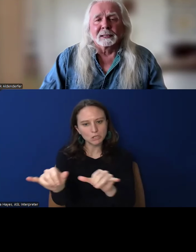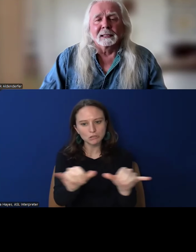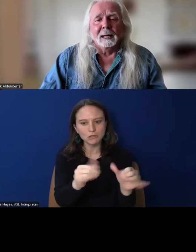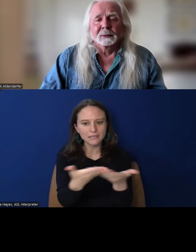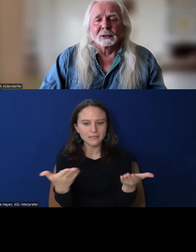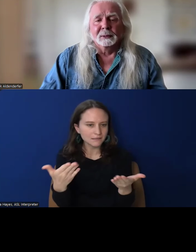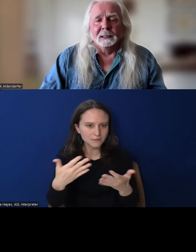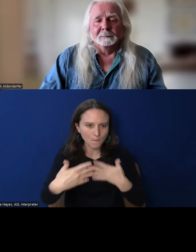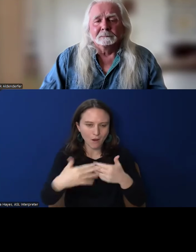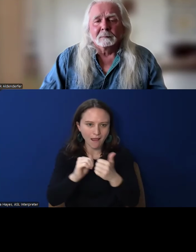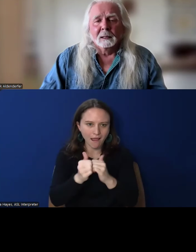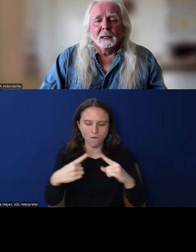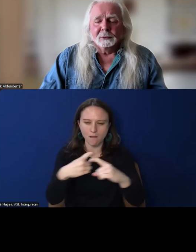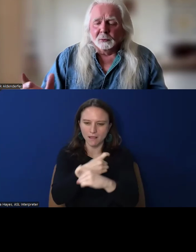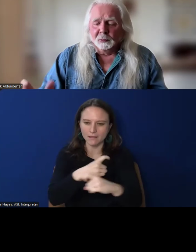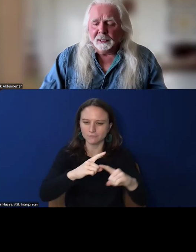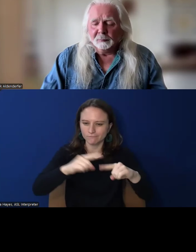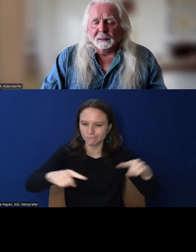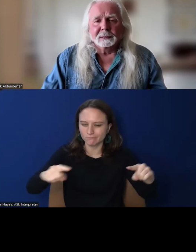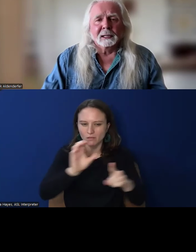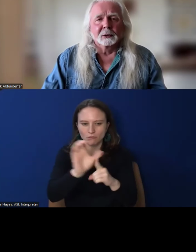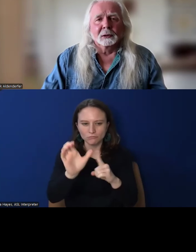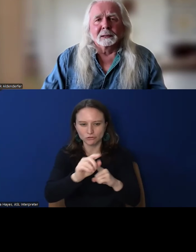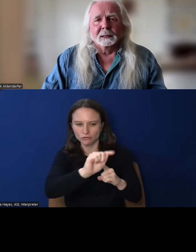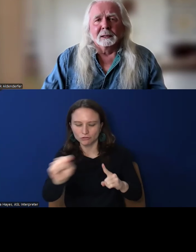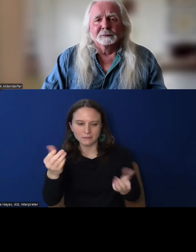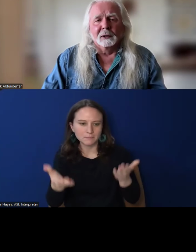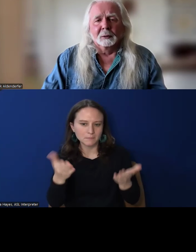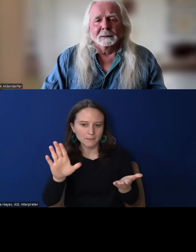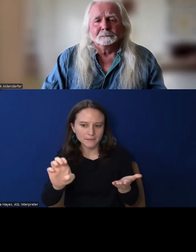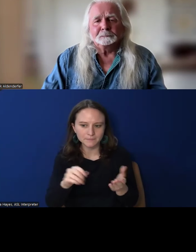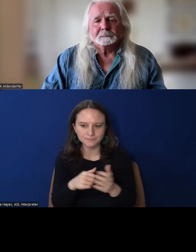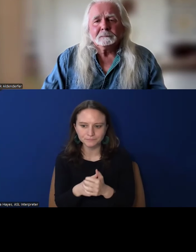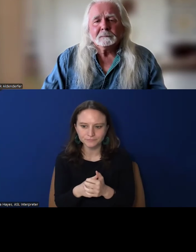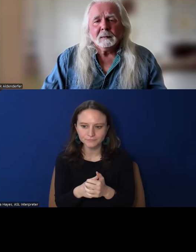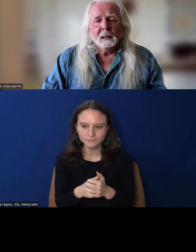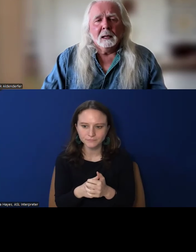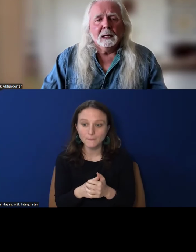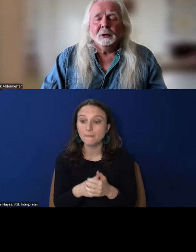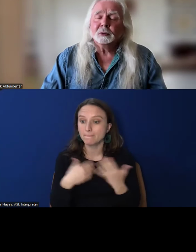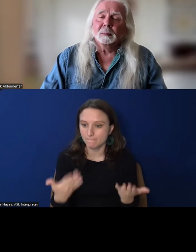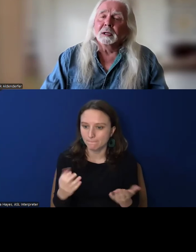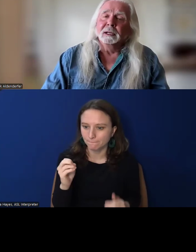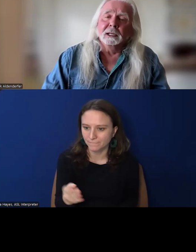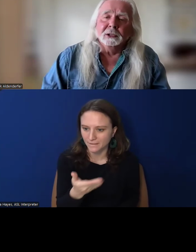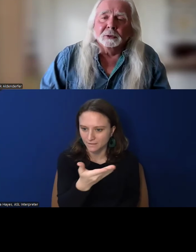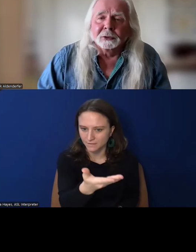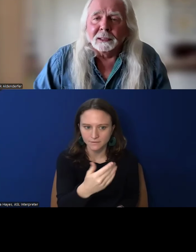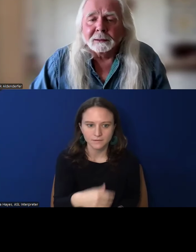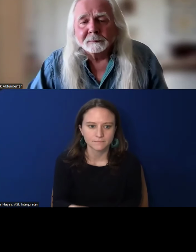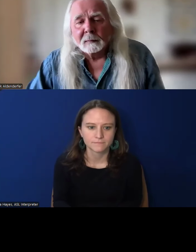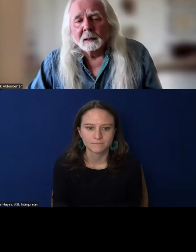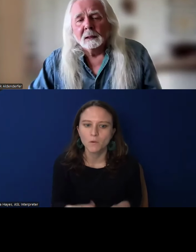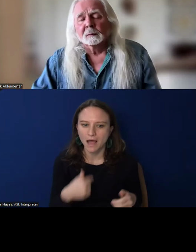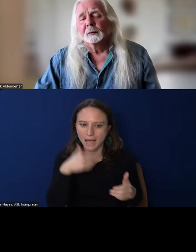cultural setting happens to be. So with that in mind, let's take a look at the following. Here's where I'm going to be taking you